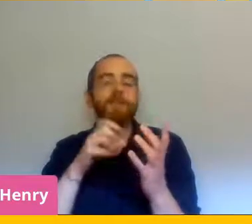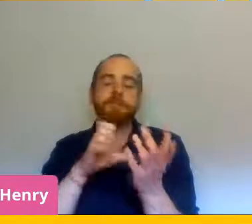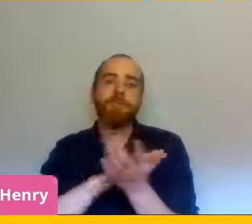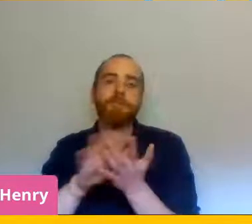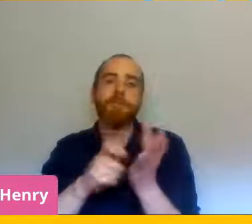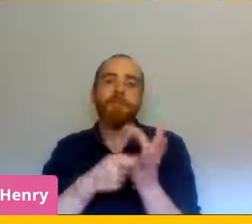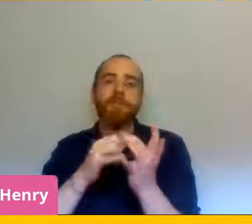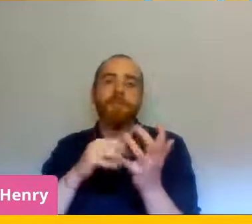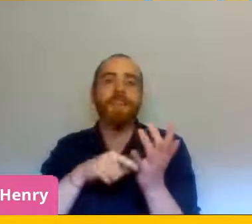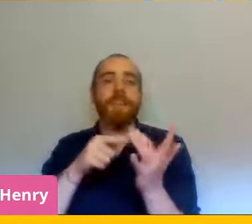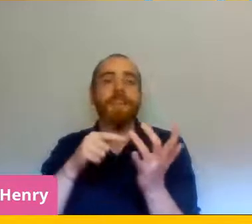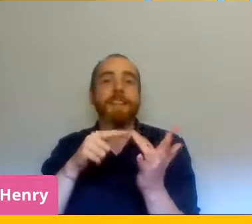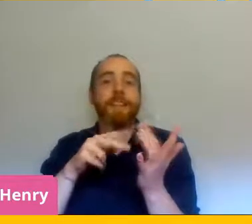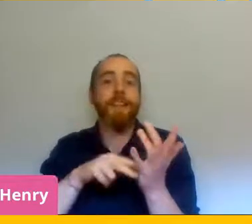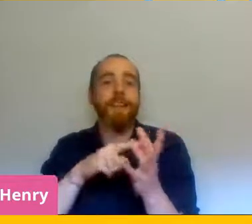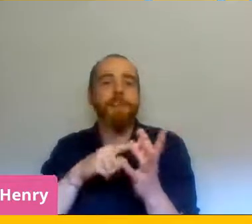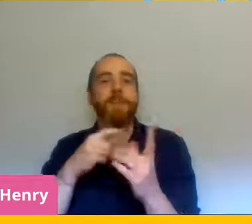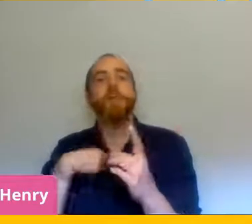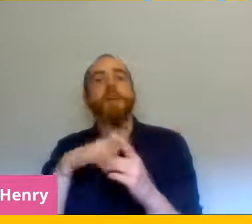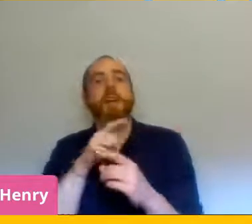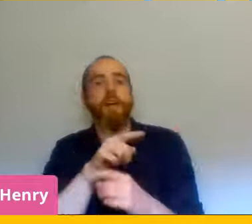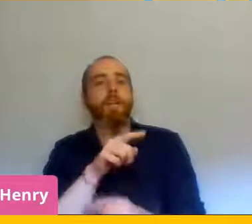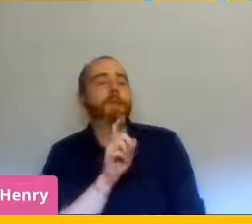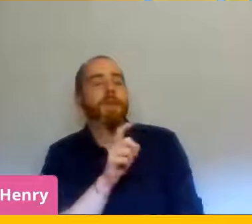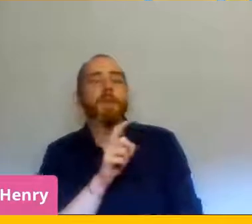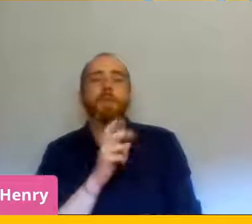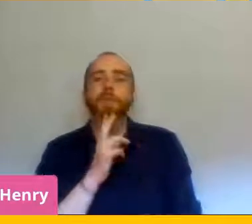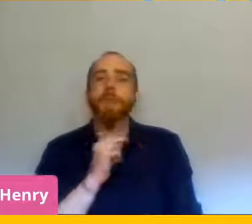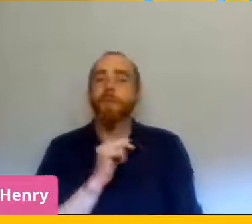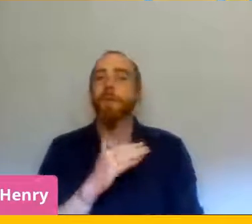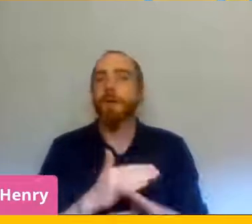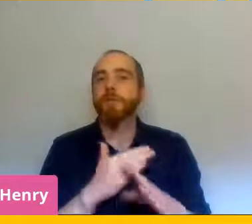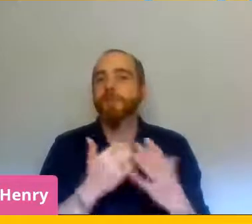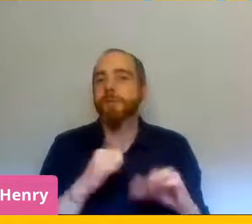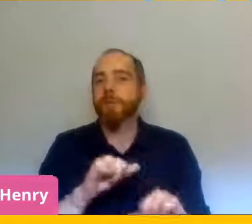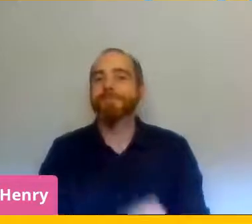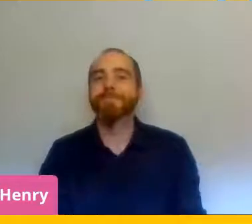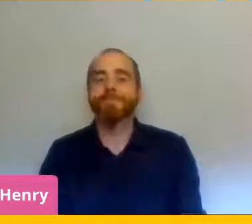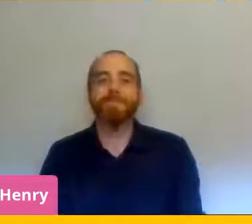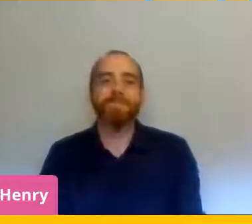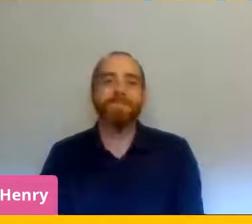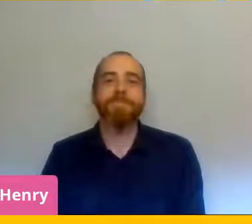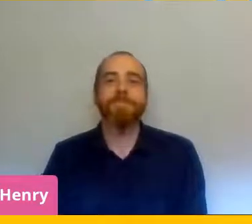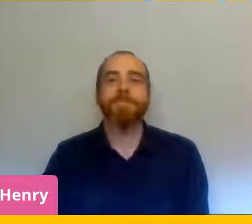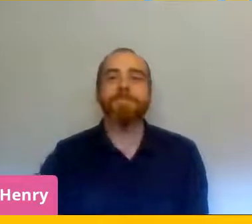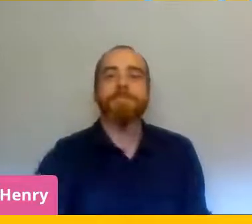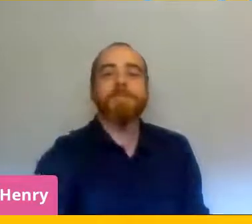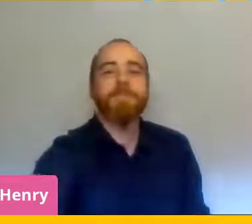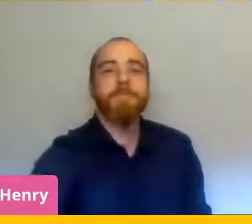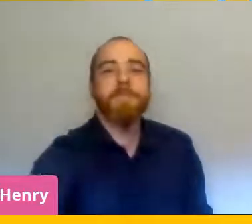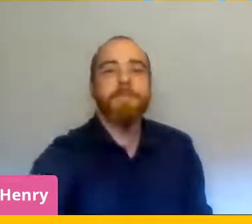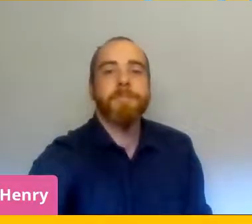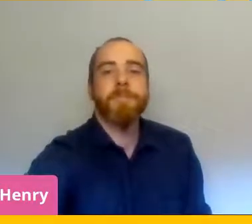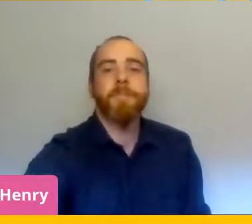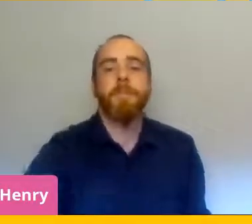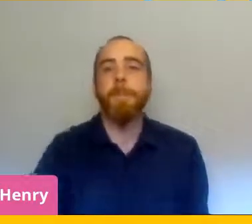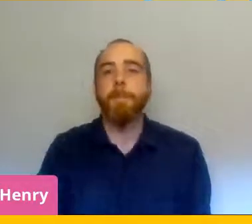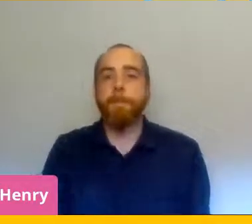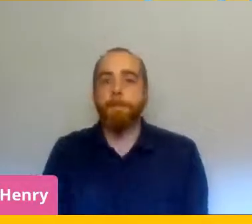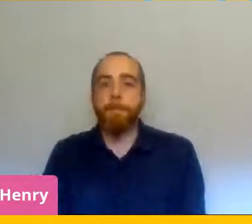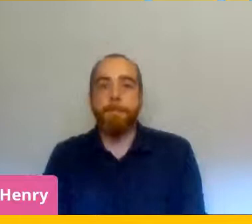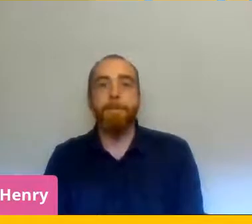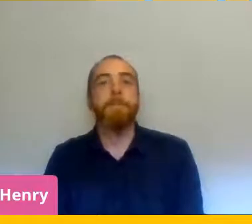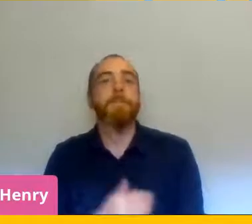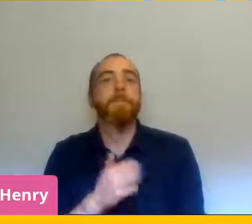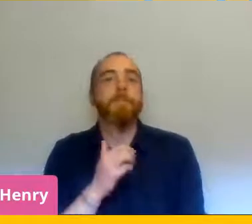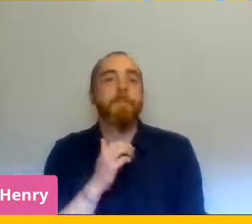You need to unmute, Christina. For me? Yeah, okay. Can you hear me? Yeah. So I'm Christina. I'm from London Met, which is another